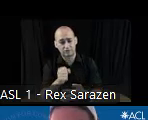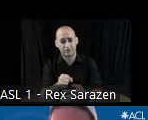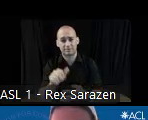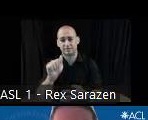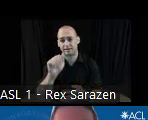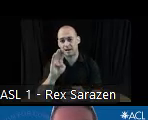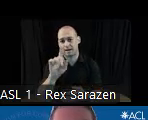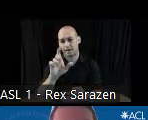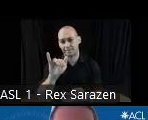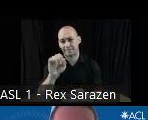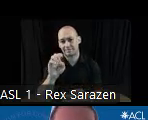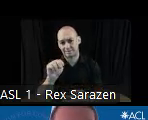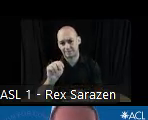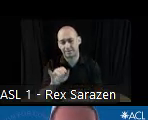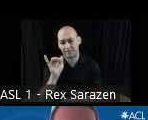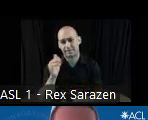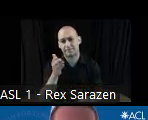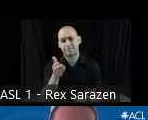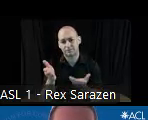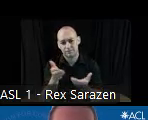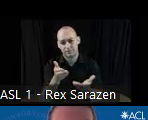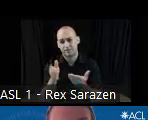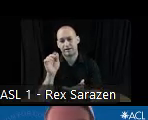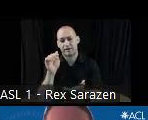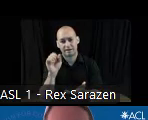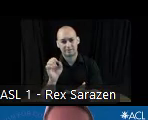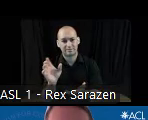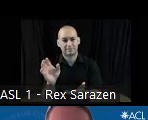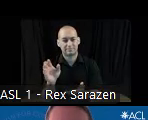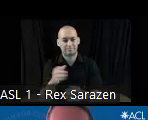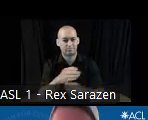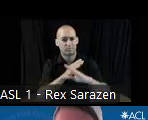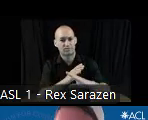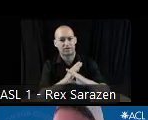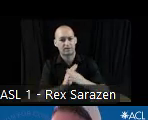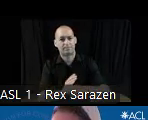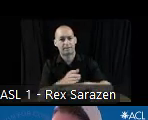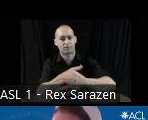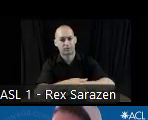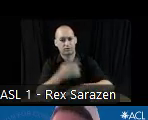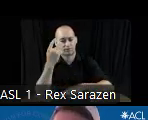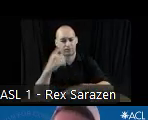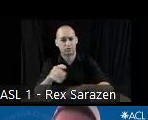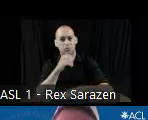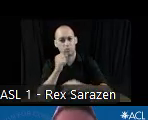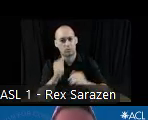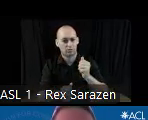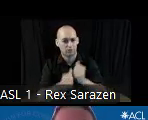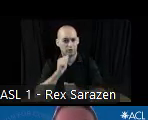often serve as preventable barriers to older adults thriving in the